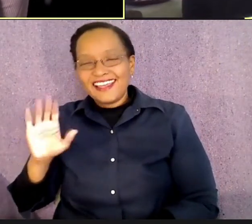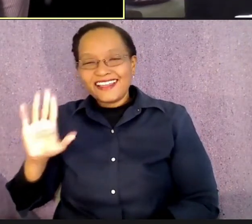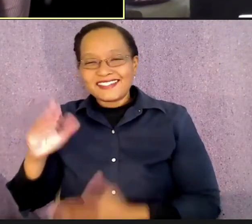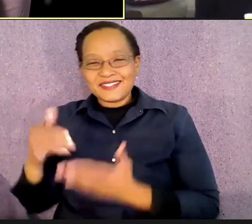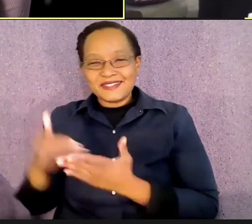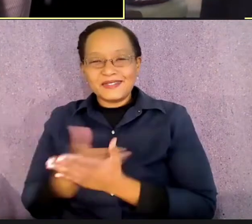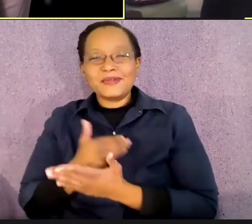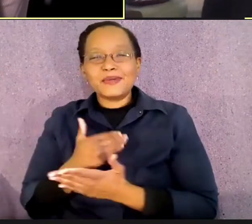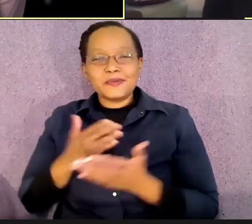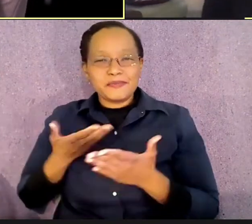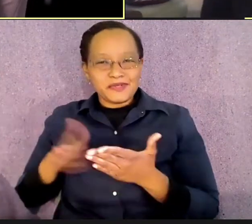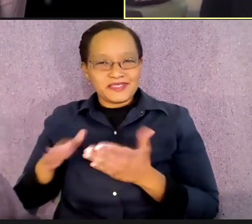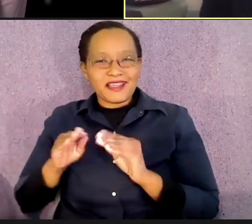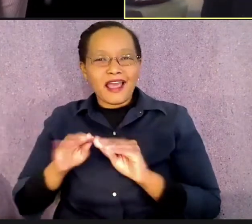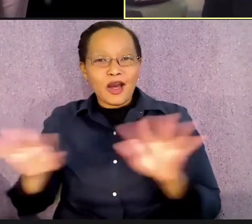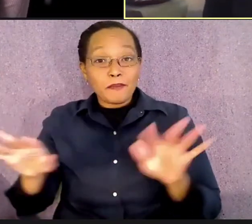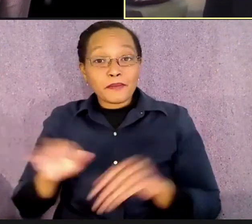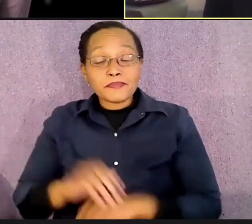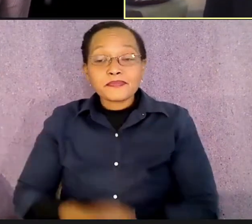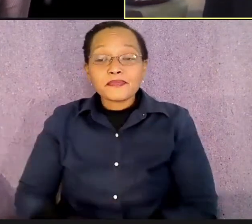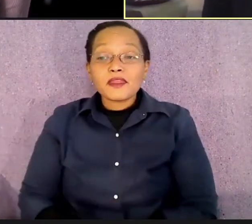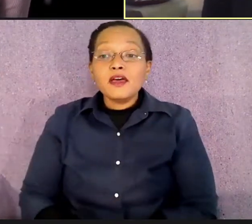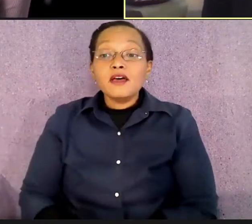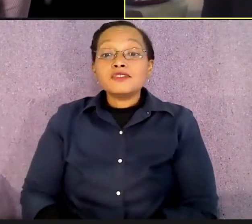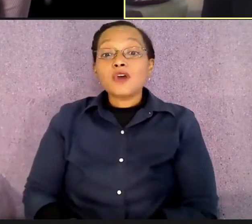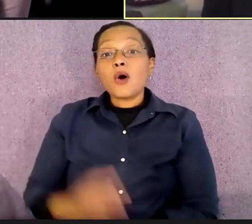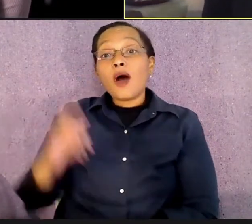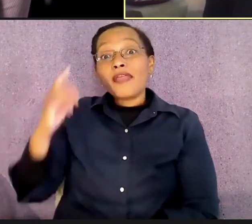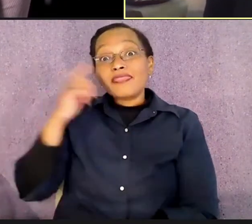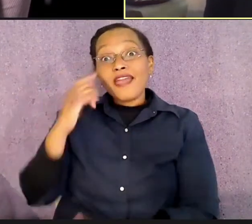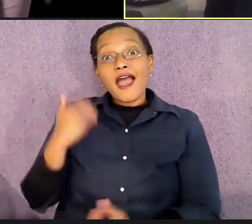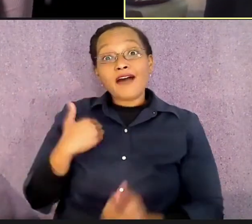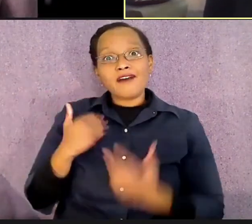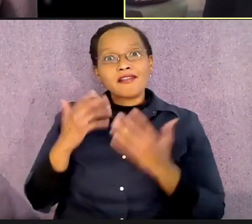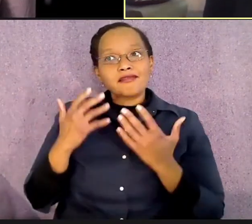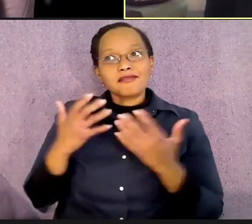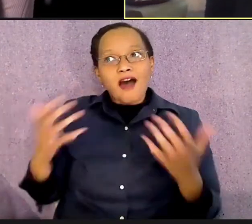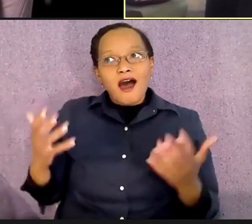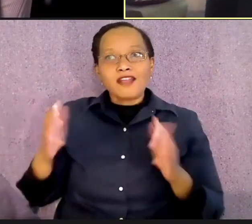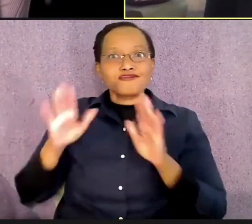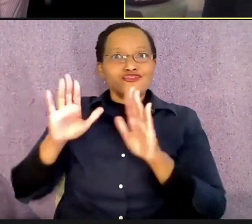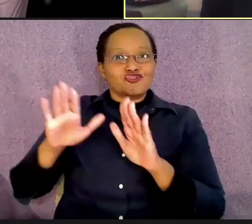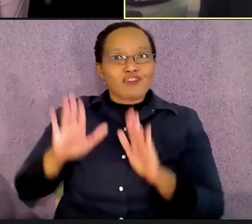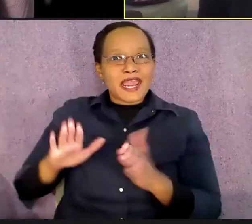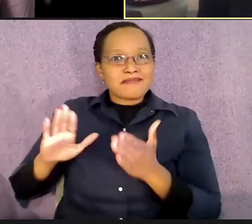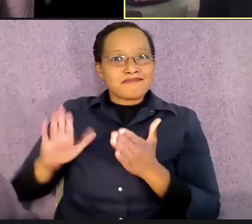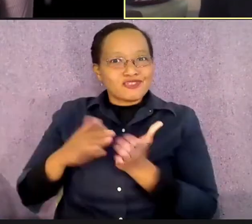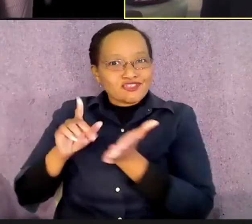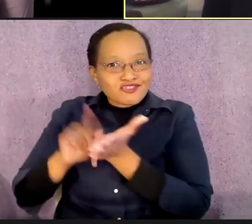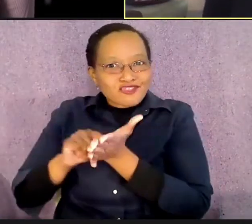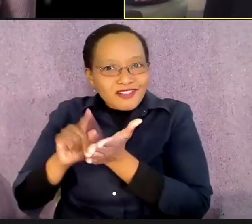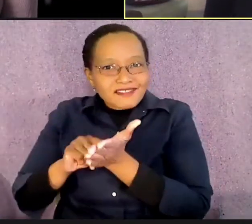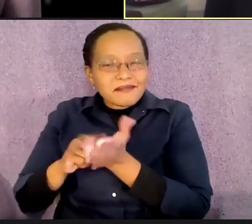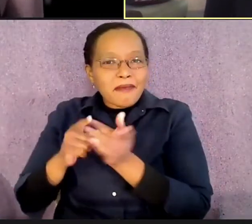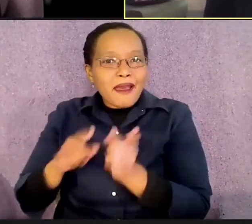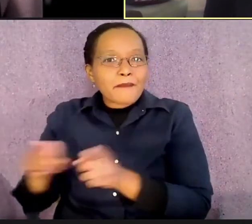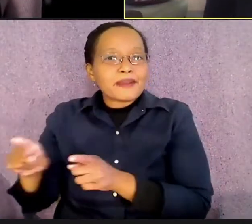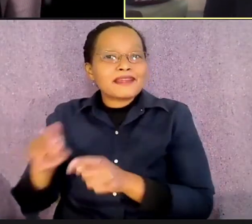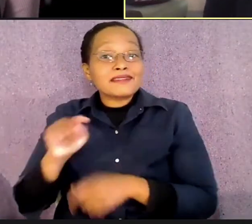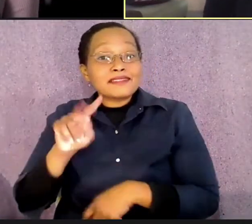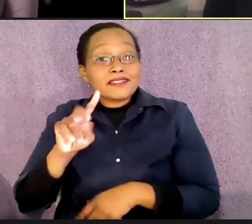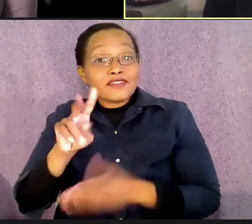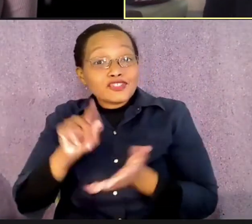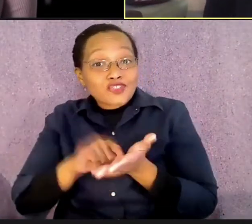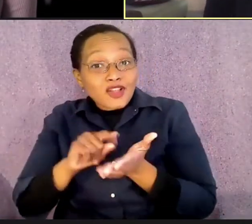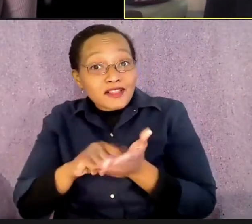So, and I think that so there's a lot of great music journalism out there. There's a lot of great TV journalism out there. If you want it, you have to